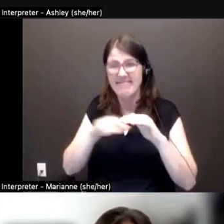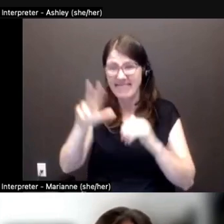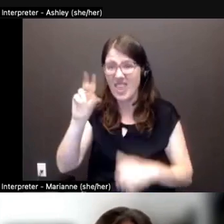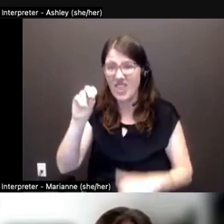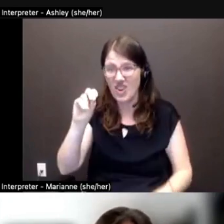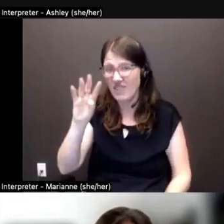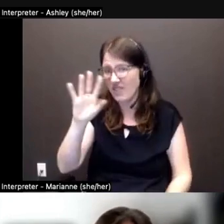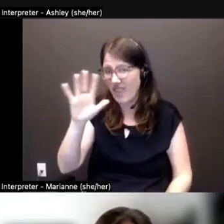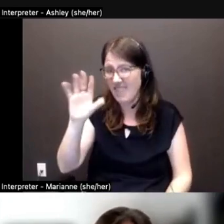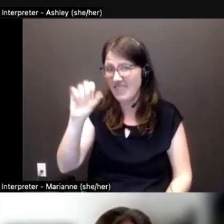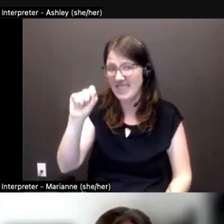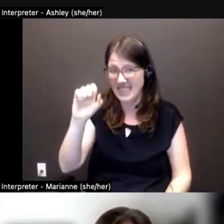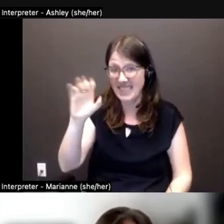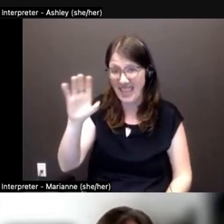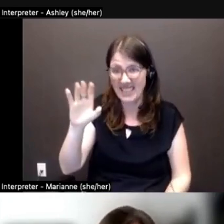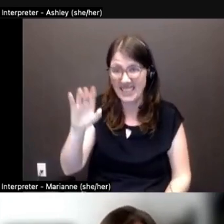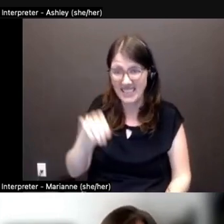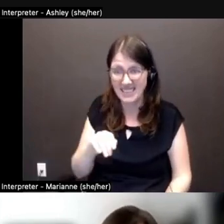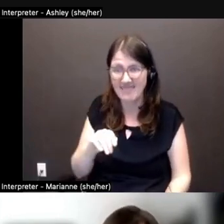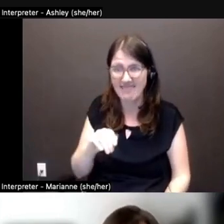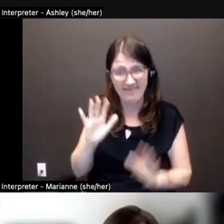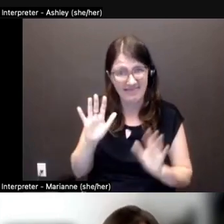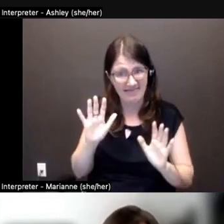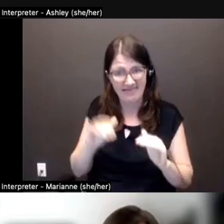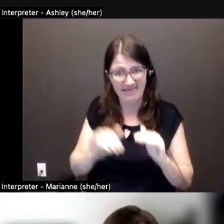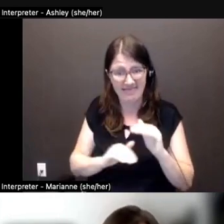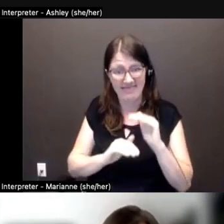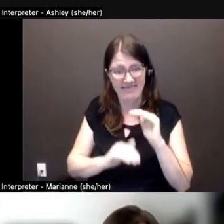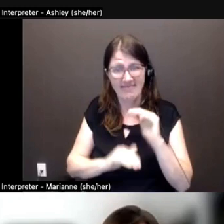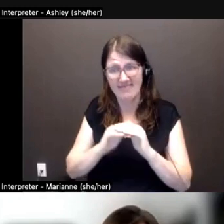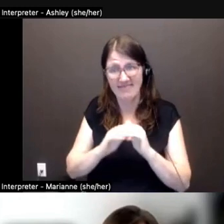kind of keeping that to 30 to 45 seconds so that it's like,